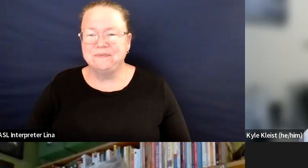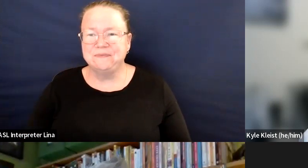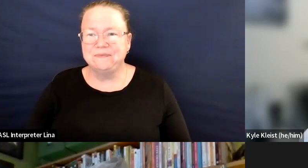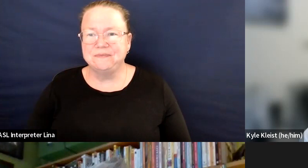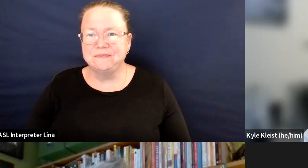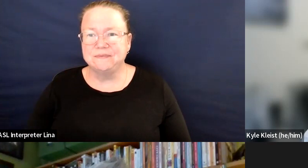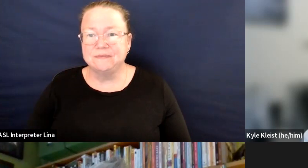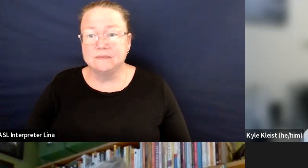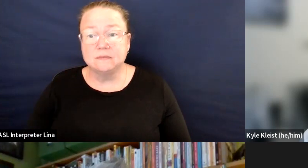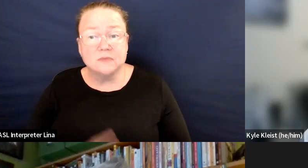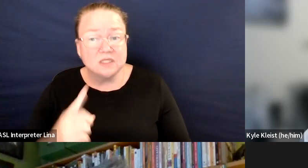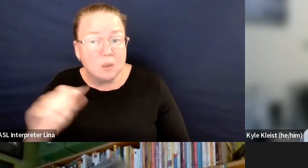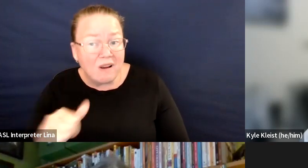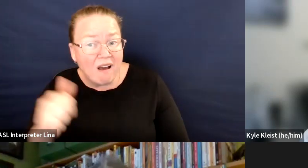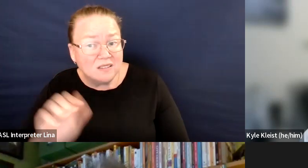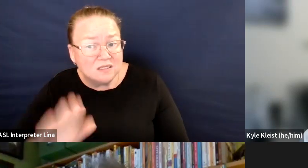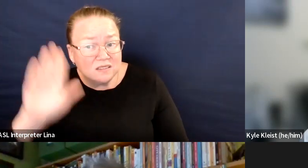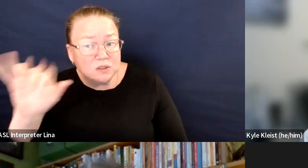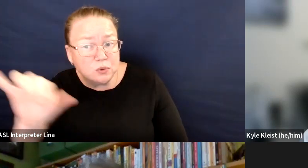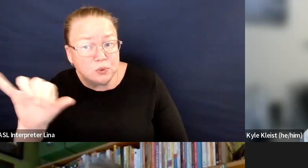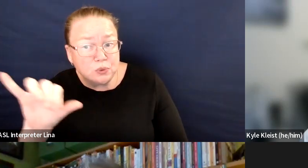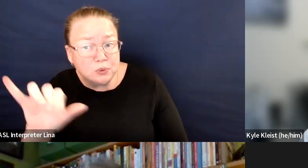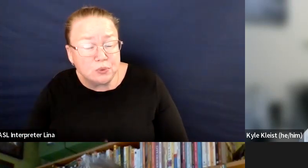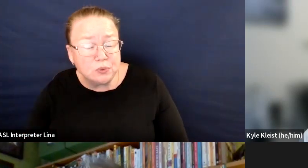Was there somebody else that had a hand raised as well?